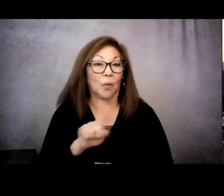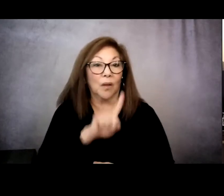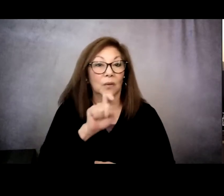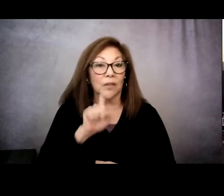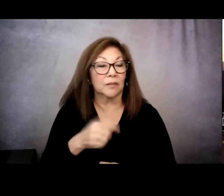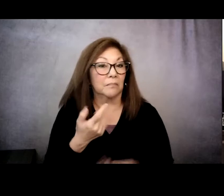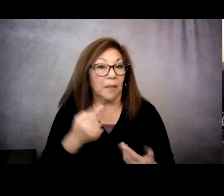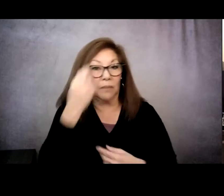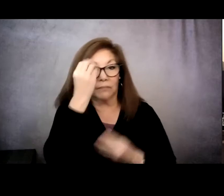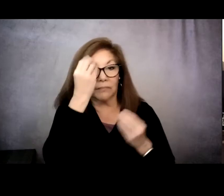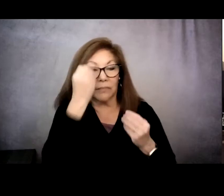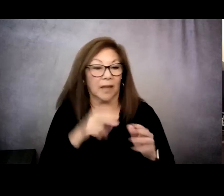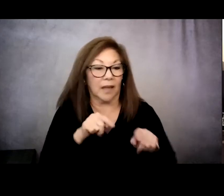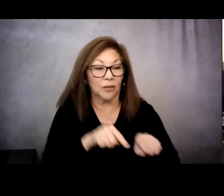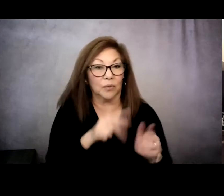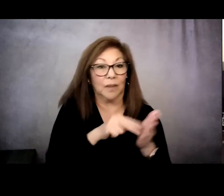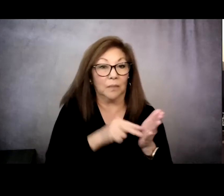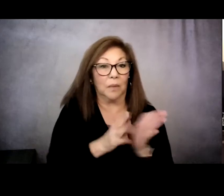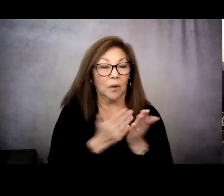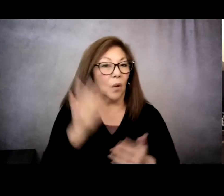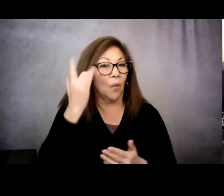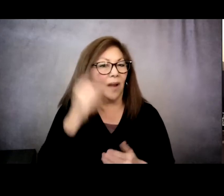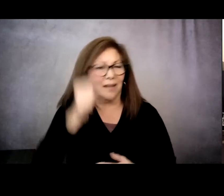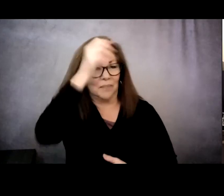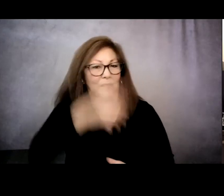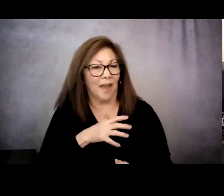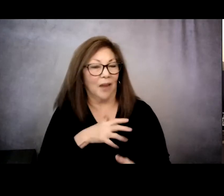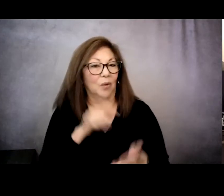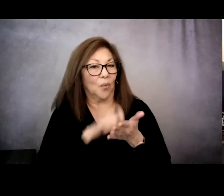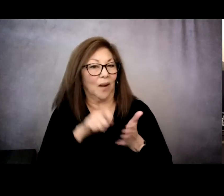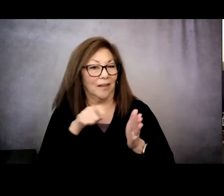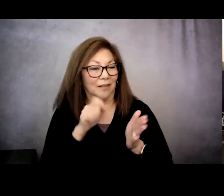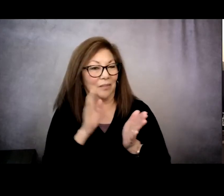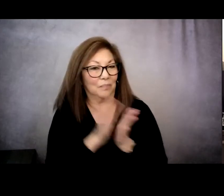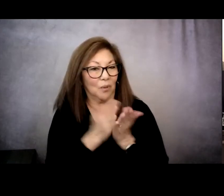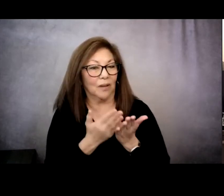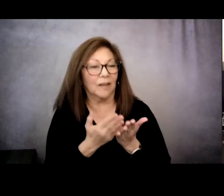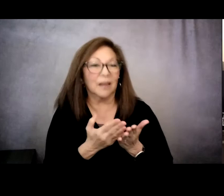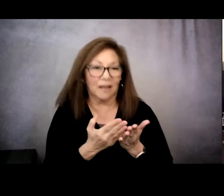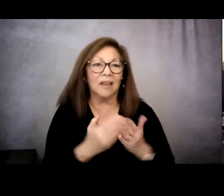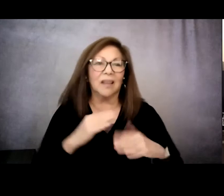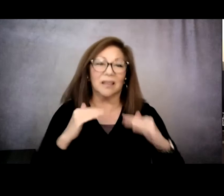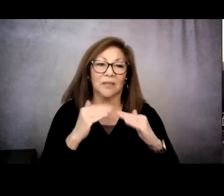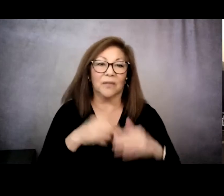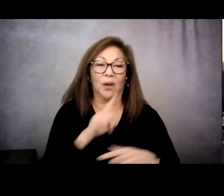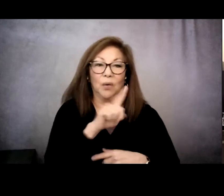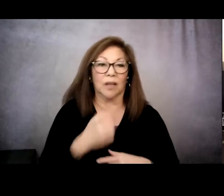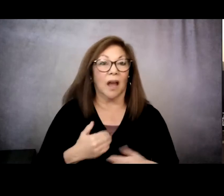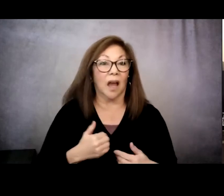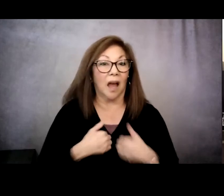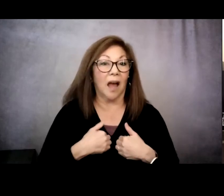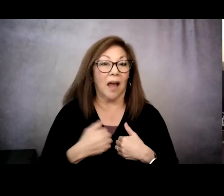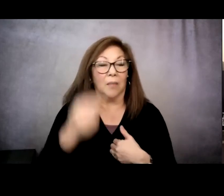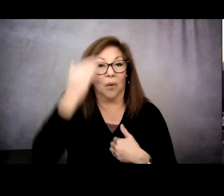over you as you read this book. Why is a man writing this? It's a justified question. I'm aware that I present as a